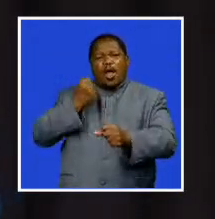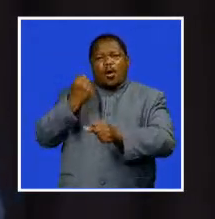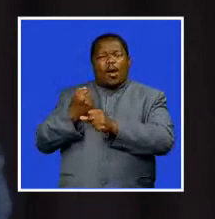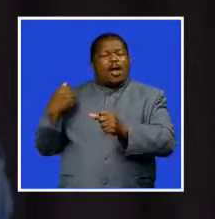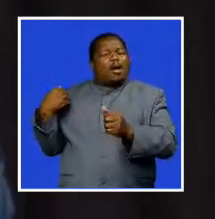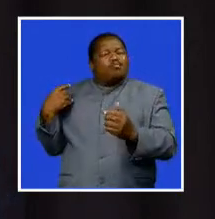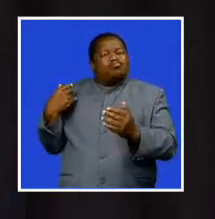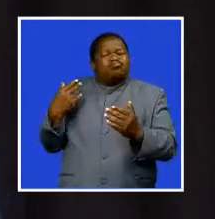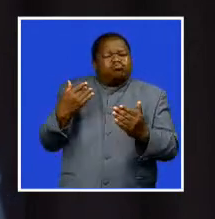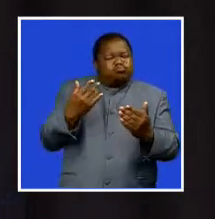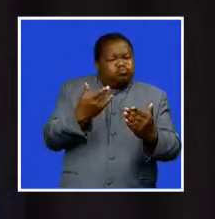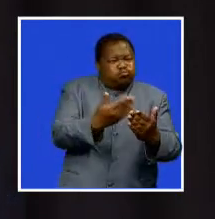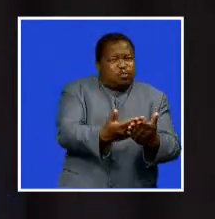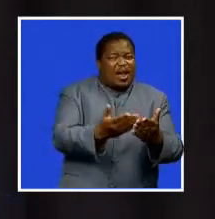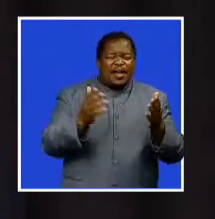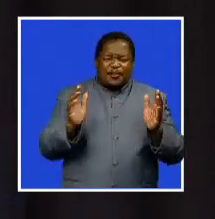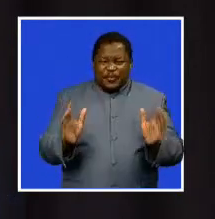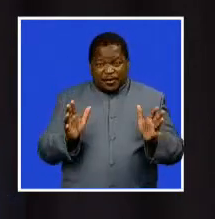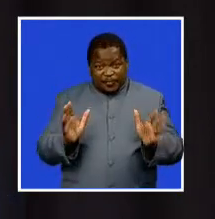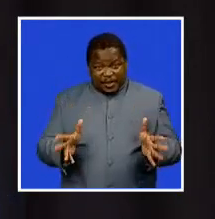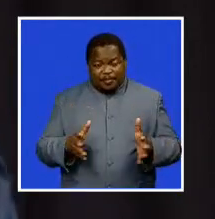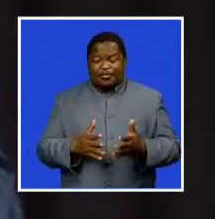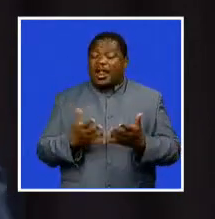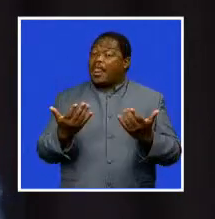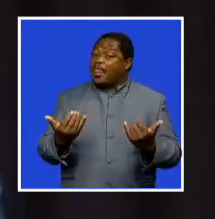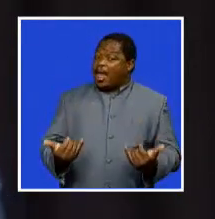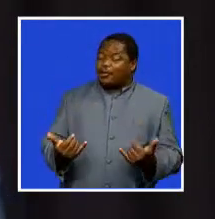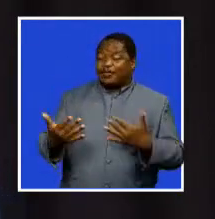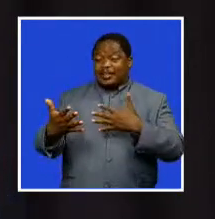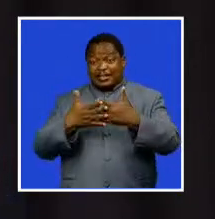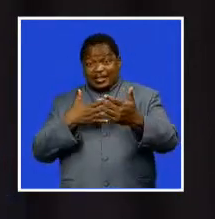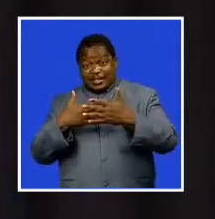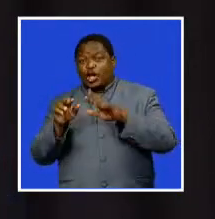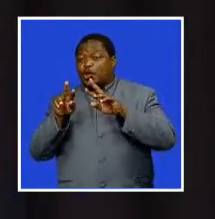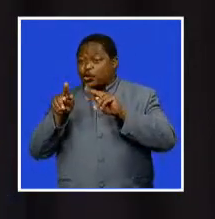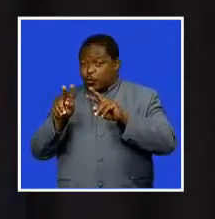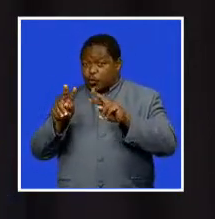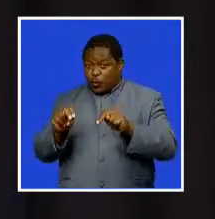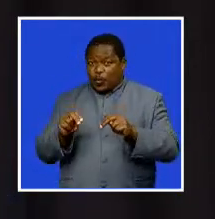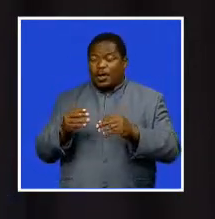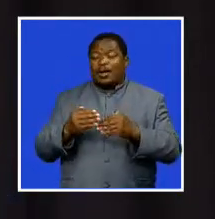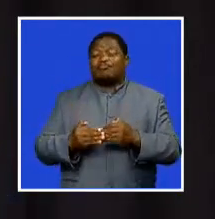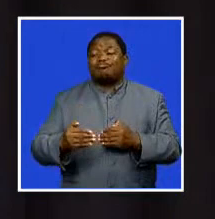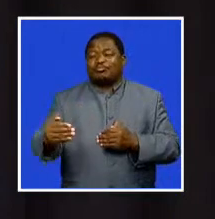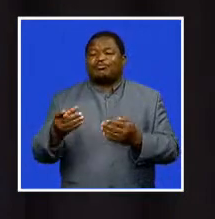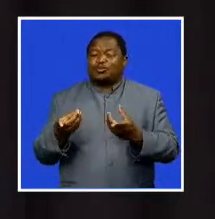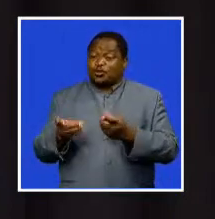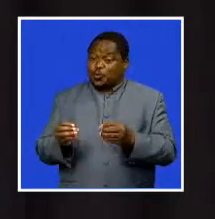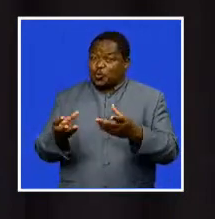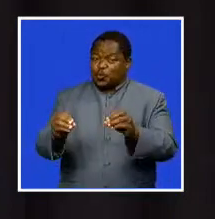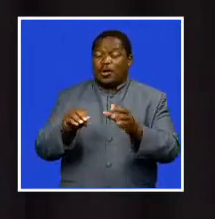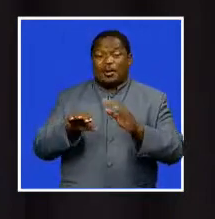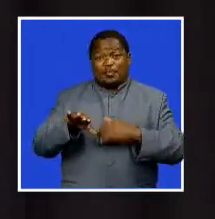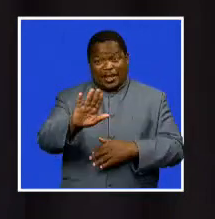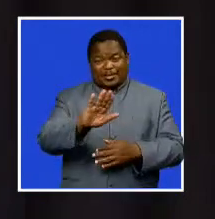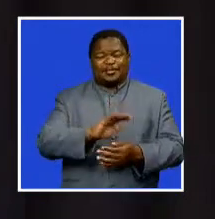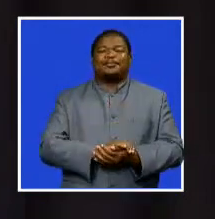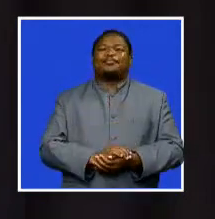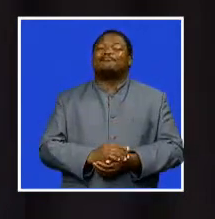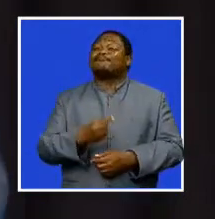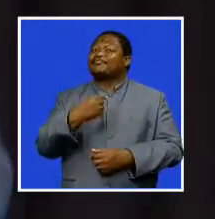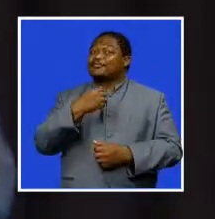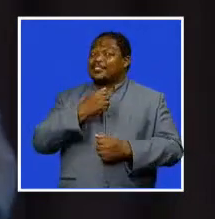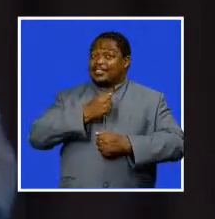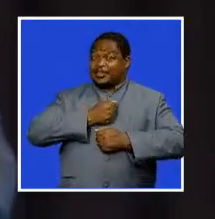shintsha lokuthide kunendvodza lapha le lebeyine problem